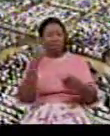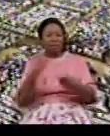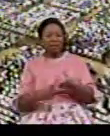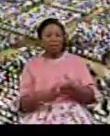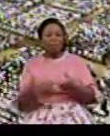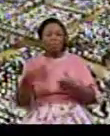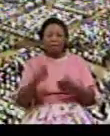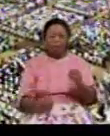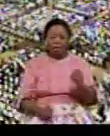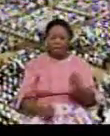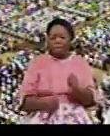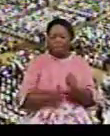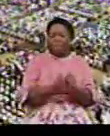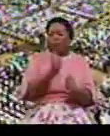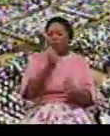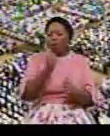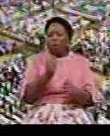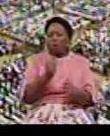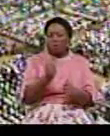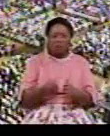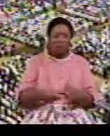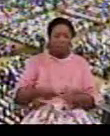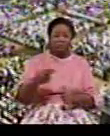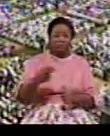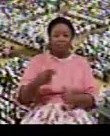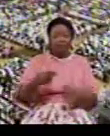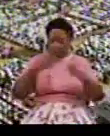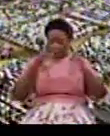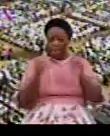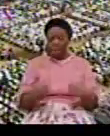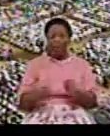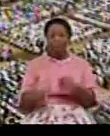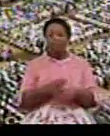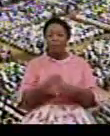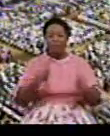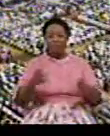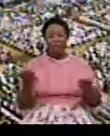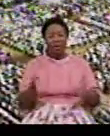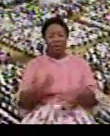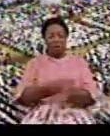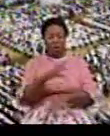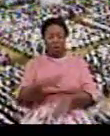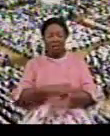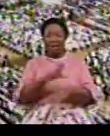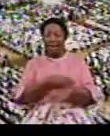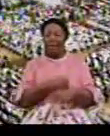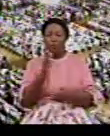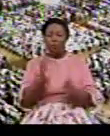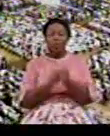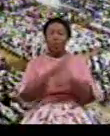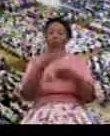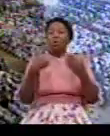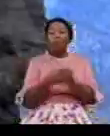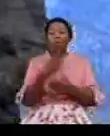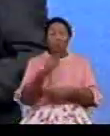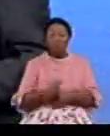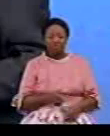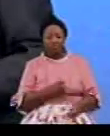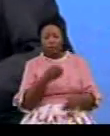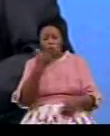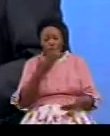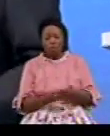most powerful person happens to the prodigal son? What happens to